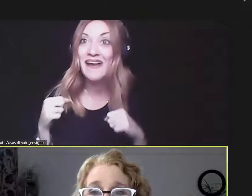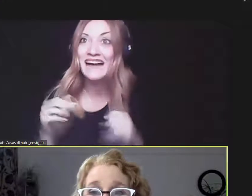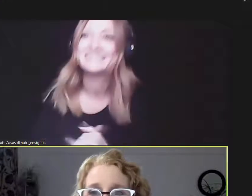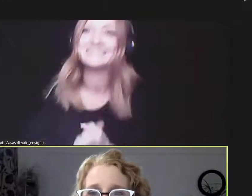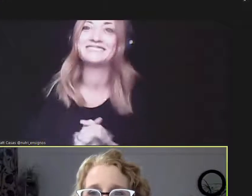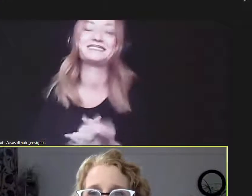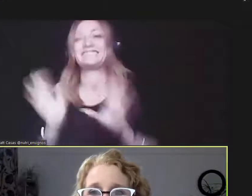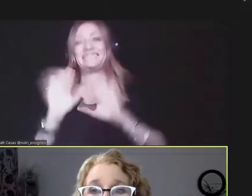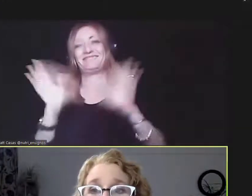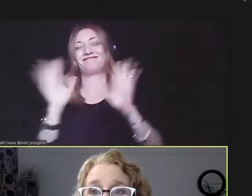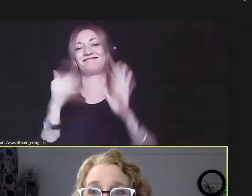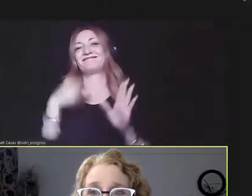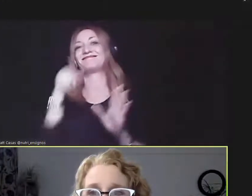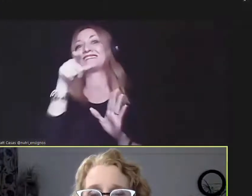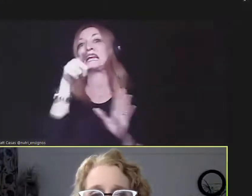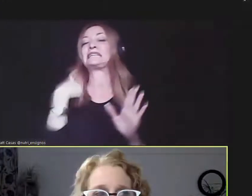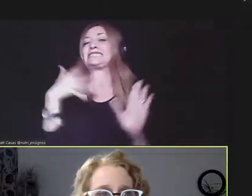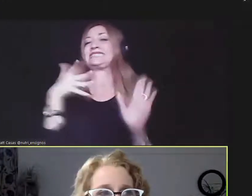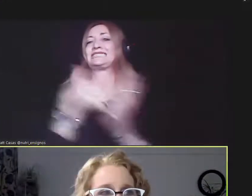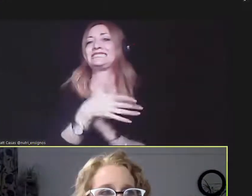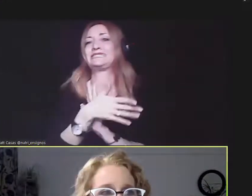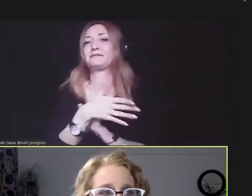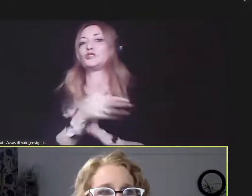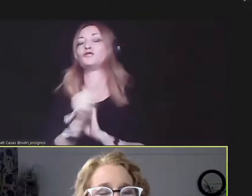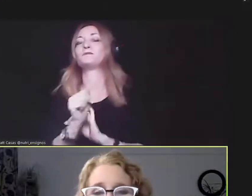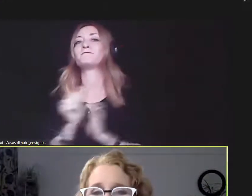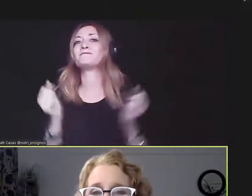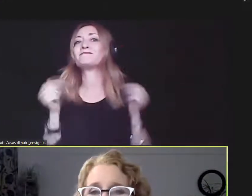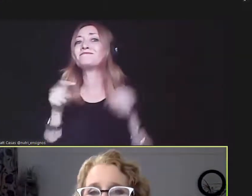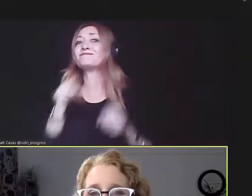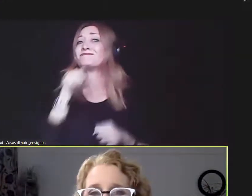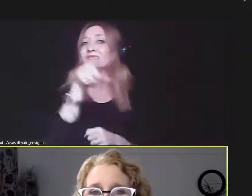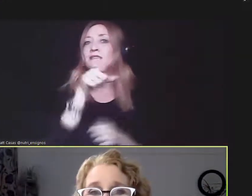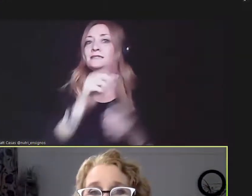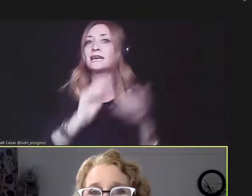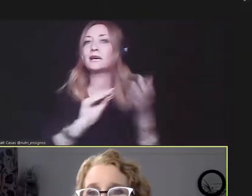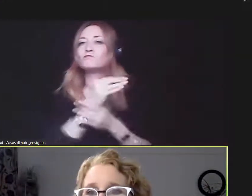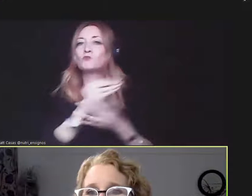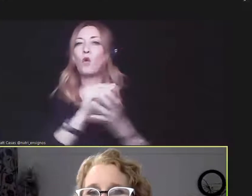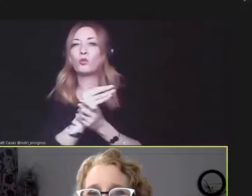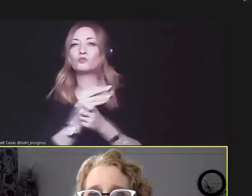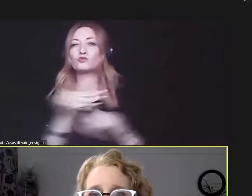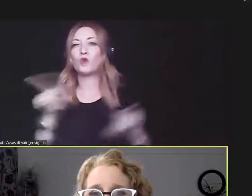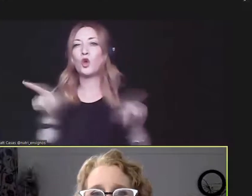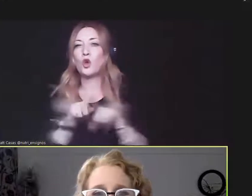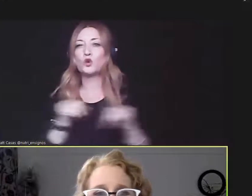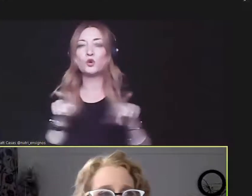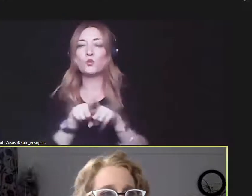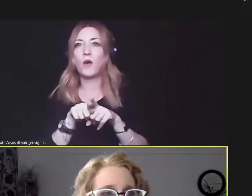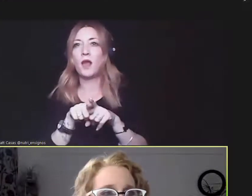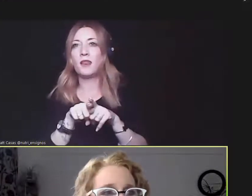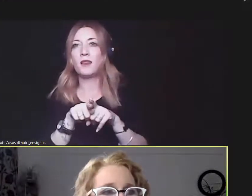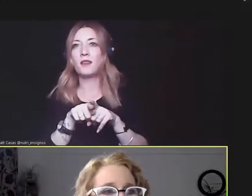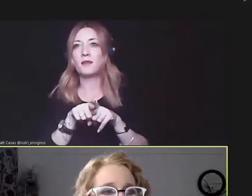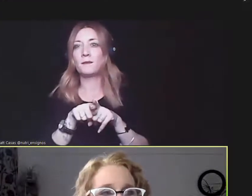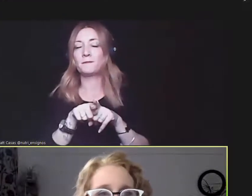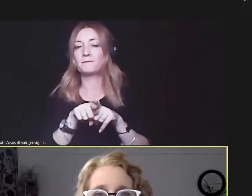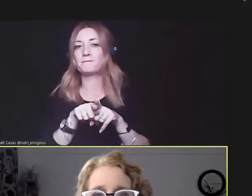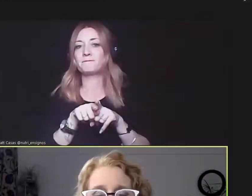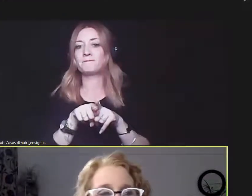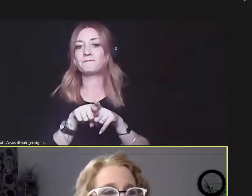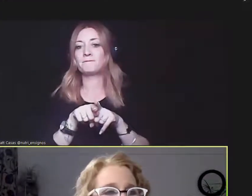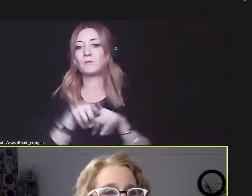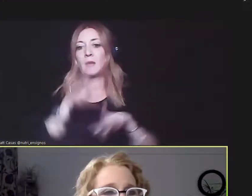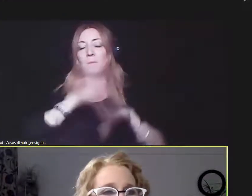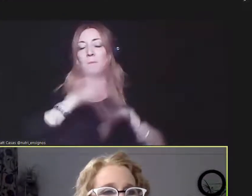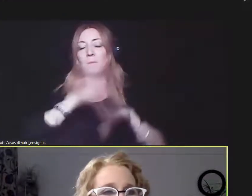of the flagship favorite products of mine and adding it into my daily routine